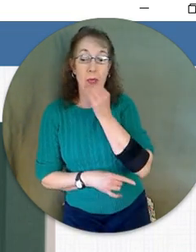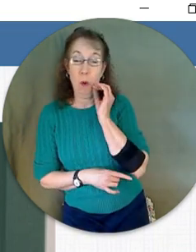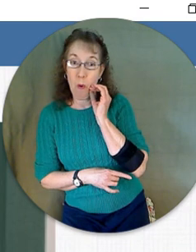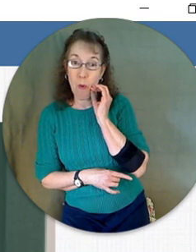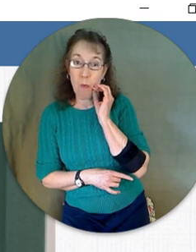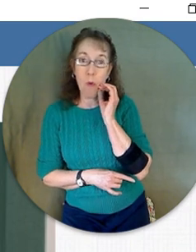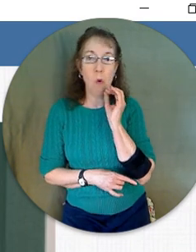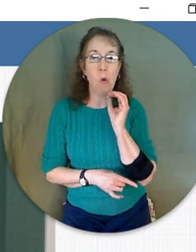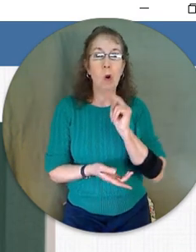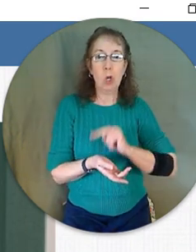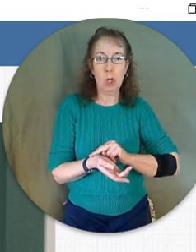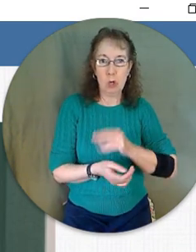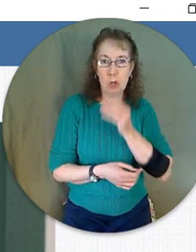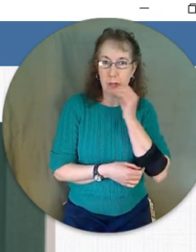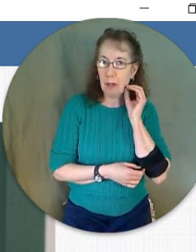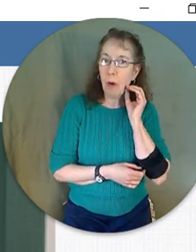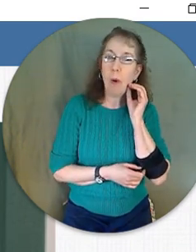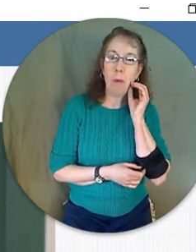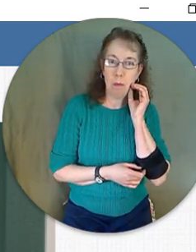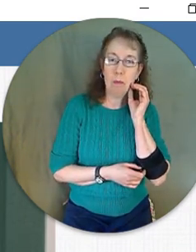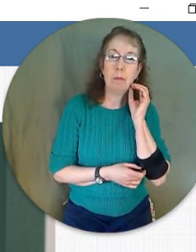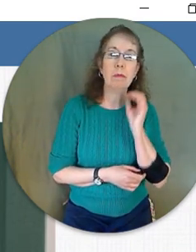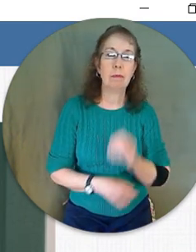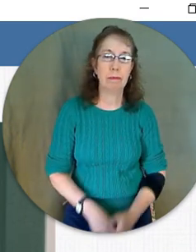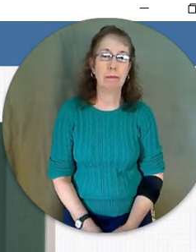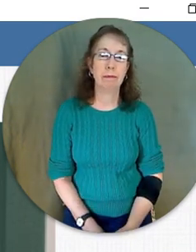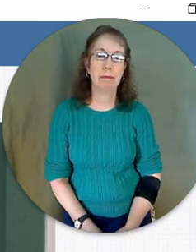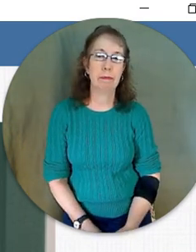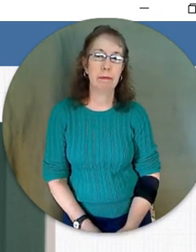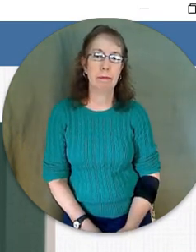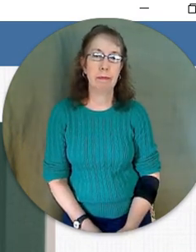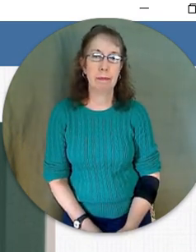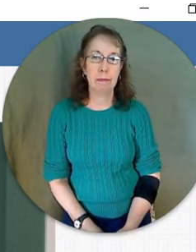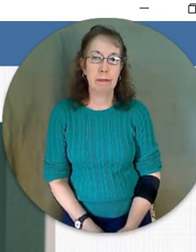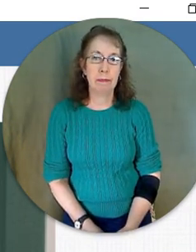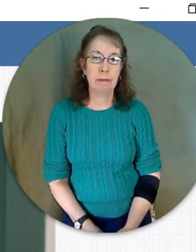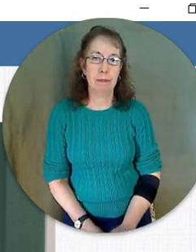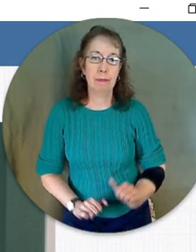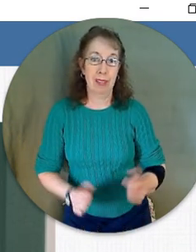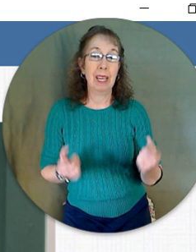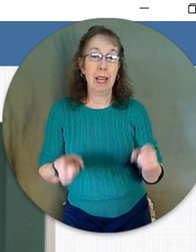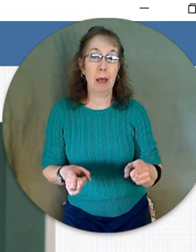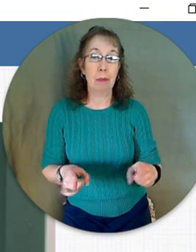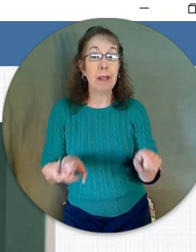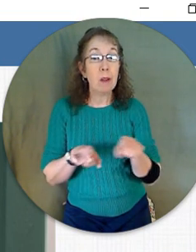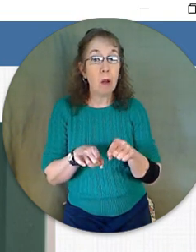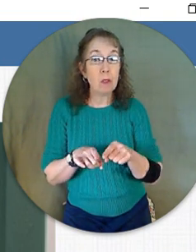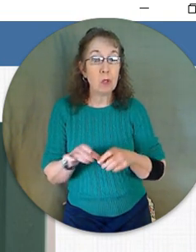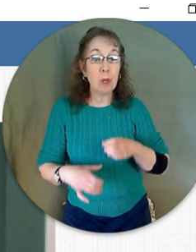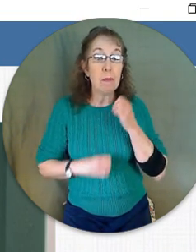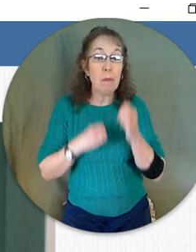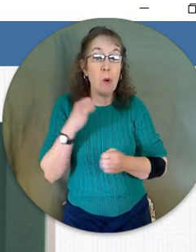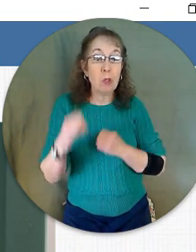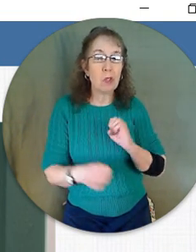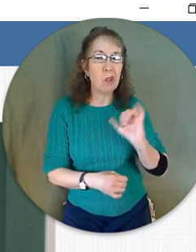occur in a nursing home situation. So that can happen. And then also emotional